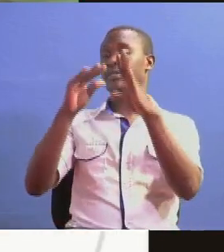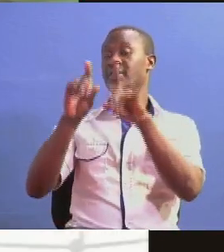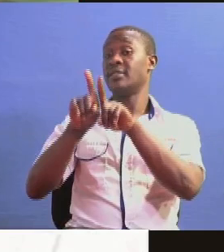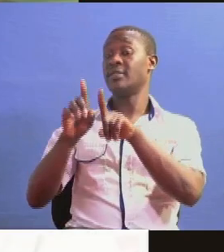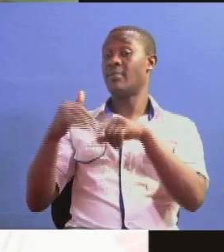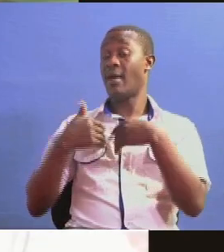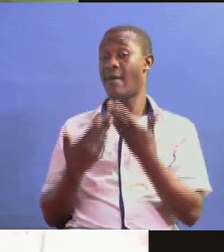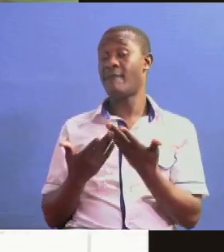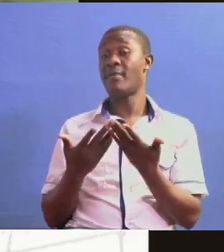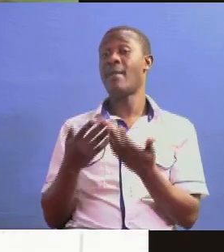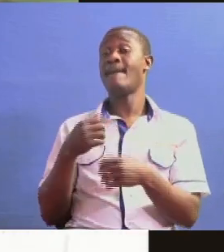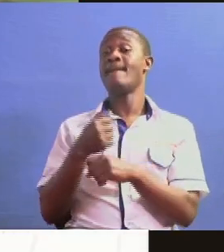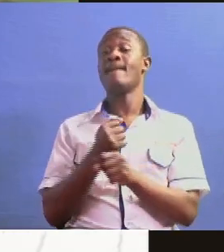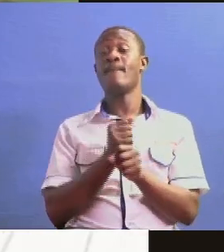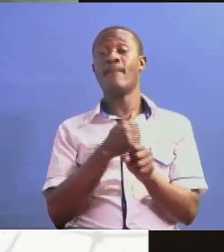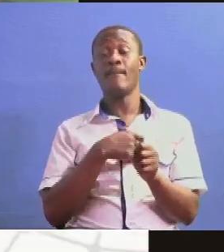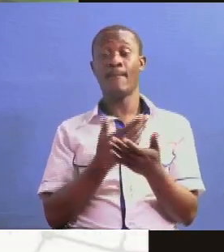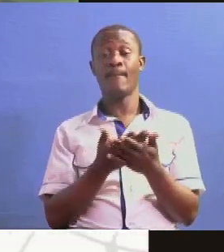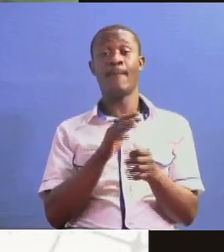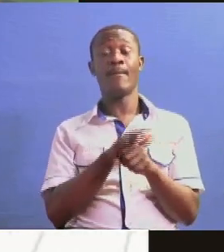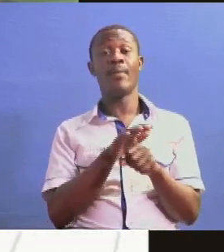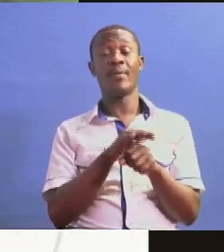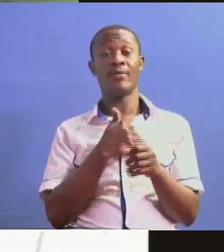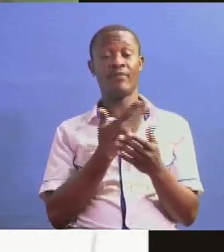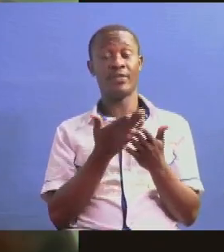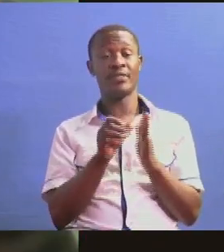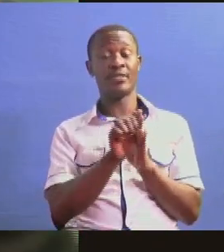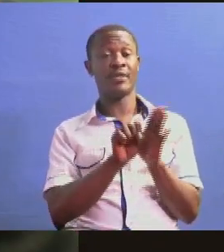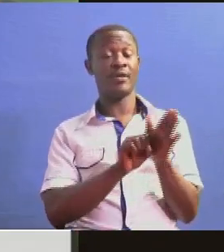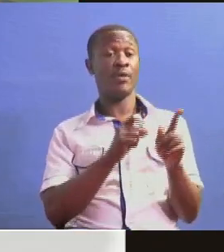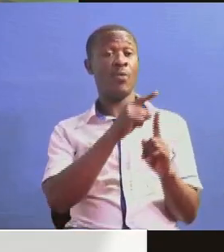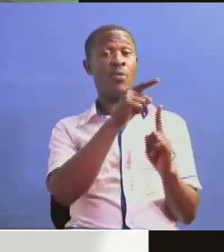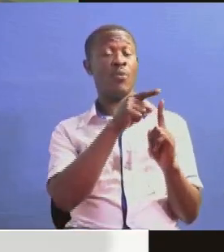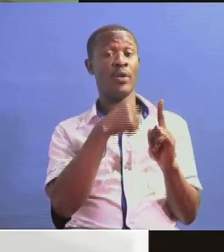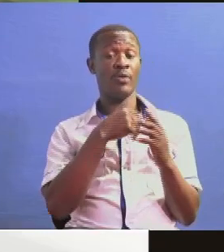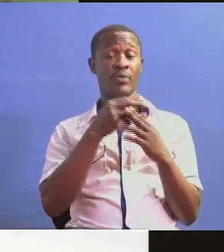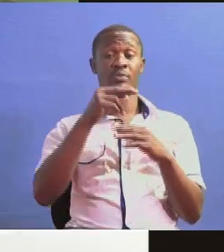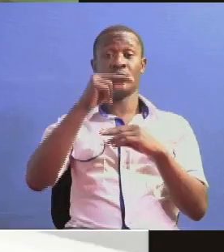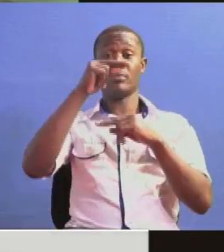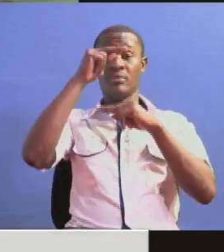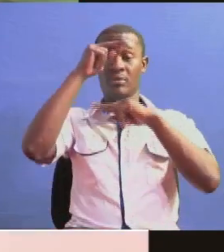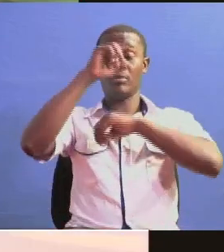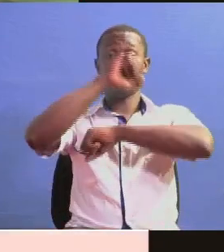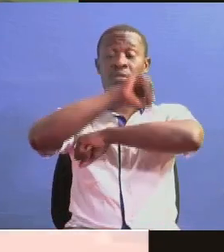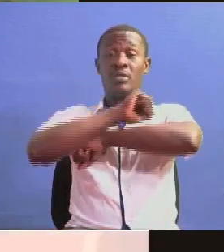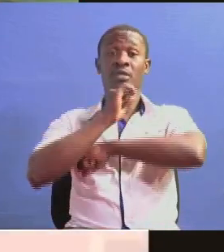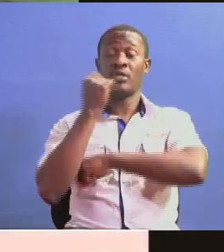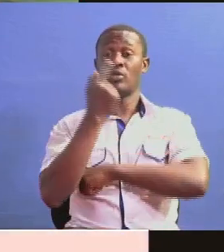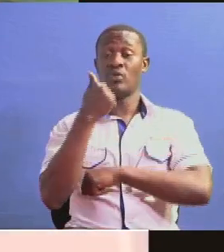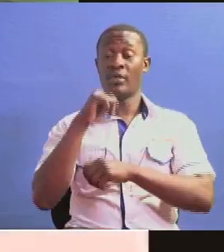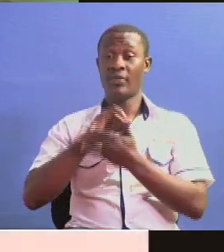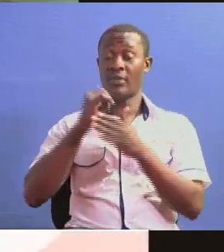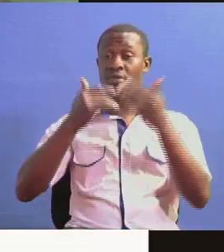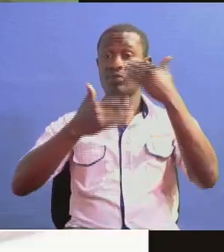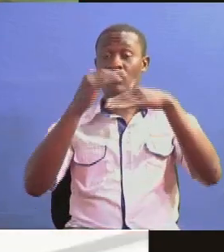been exposed to many of these subjects when they were in secondary schools themselves. It's only that in the university